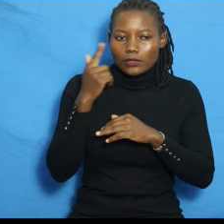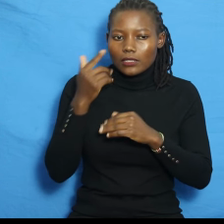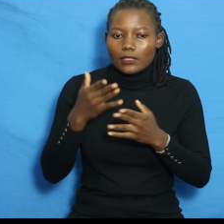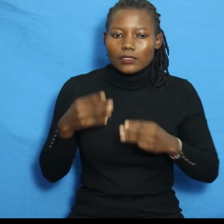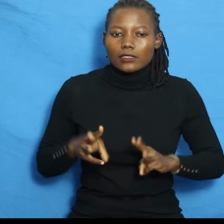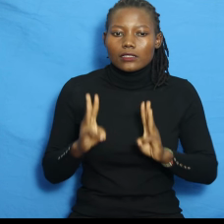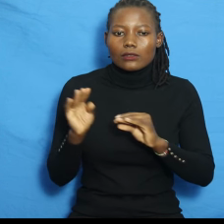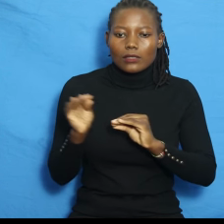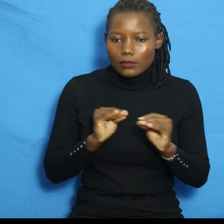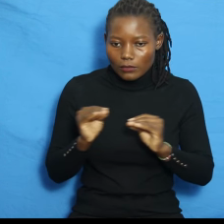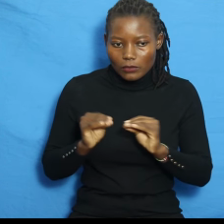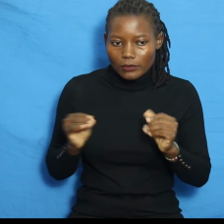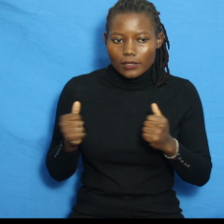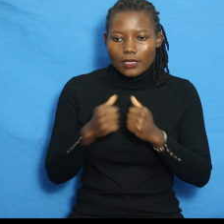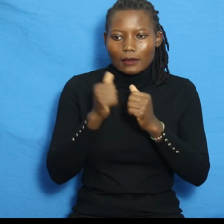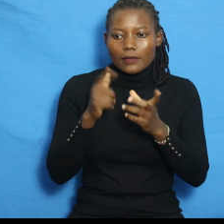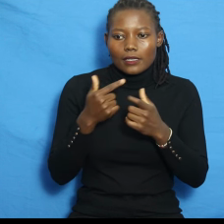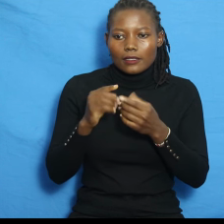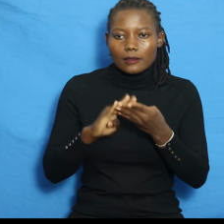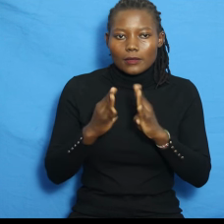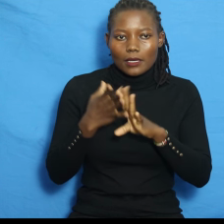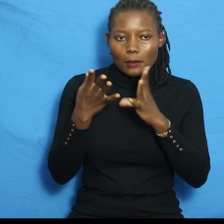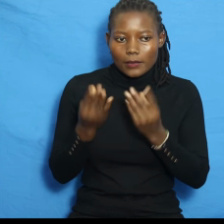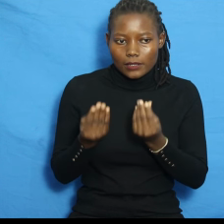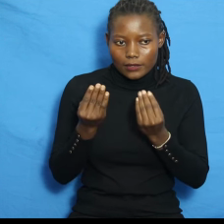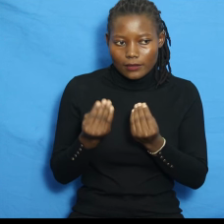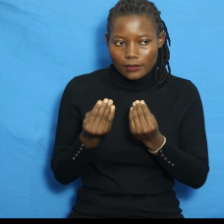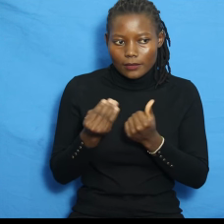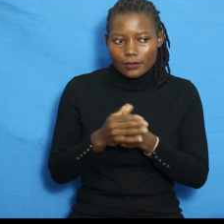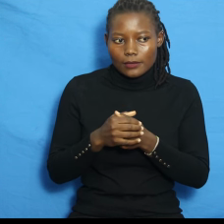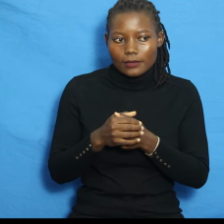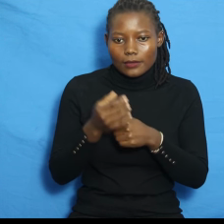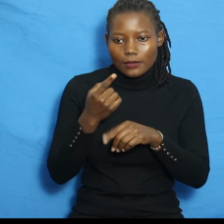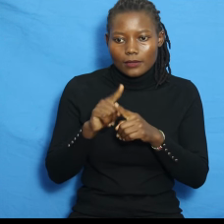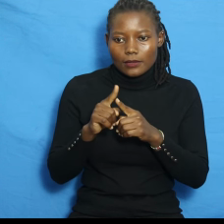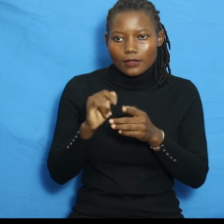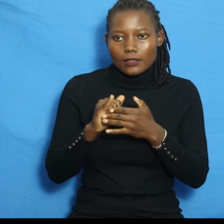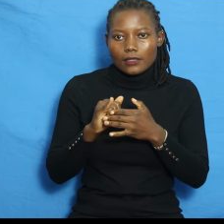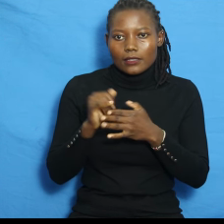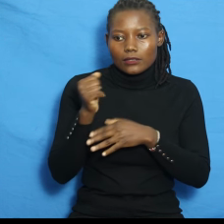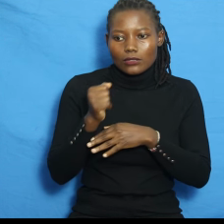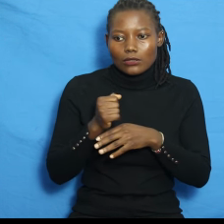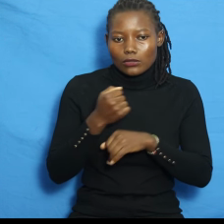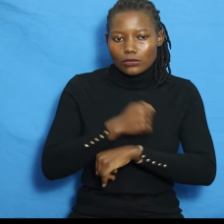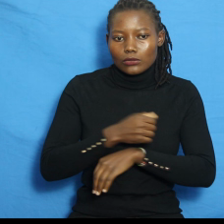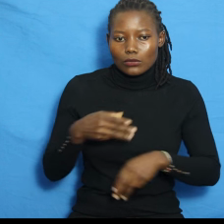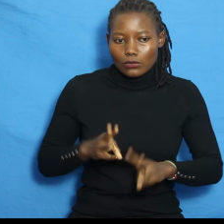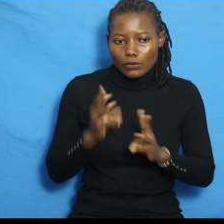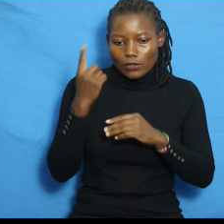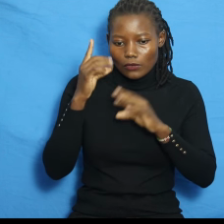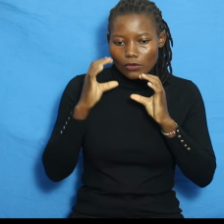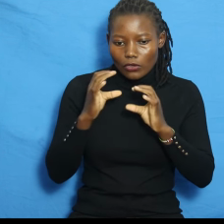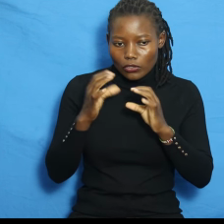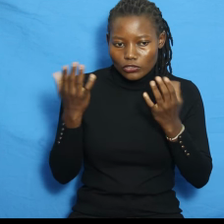way the movement has occurred, then it becomes much easier. But that old school way of coaching where you are